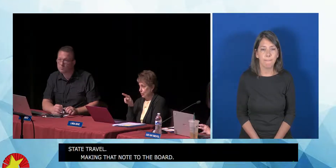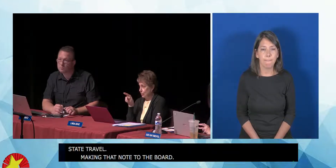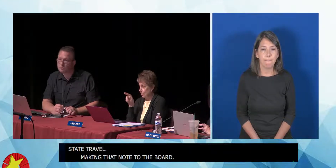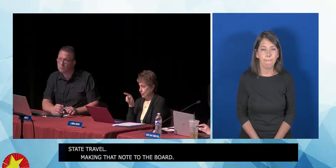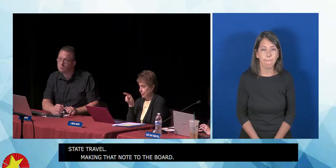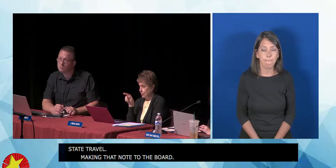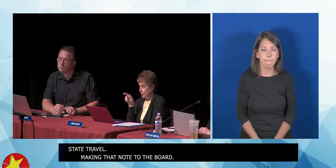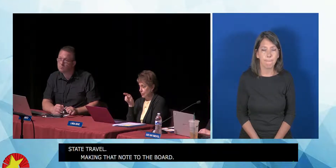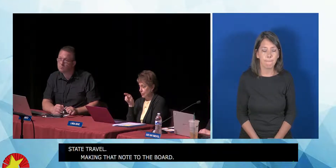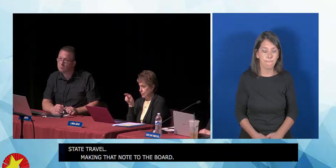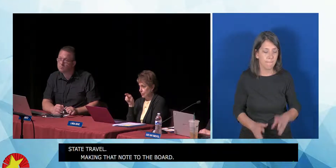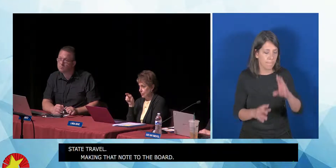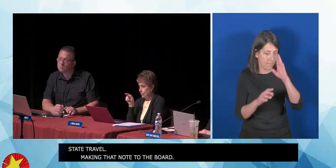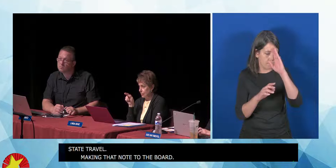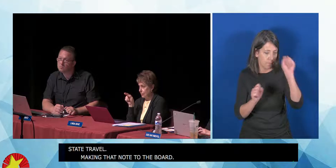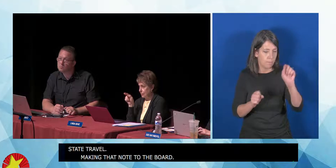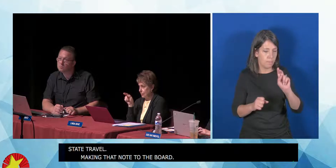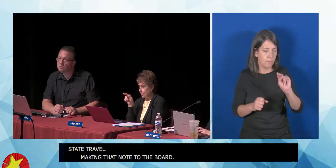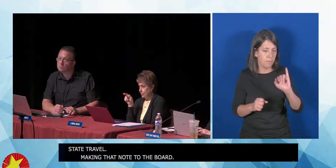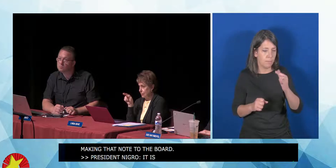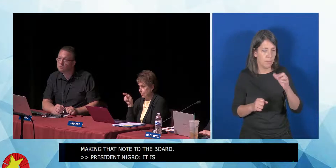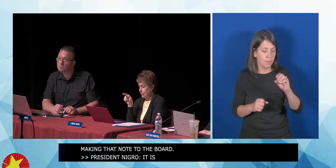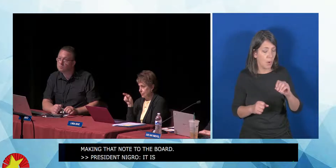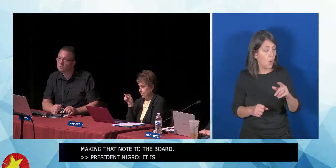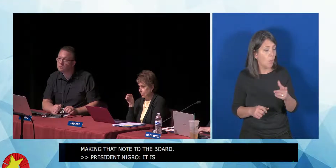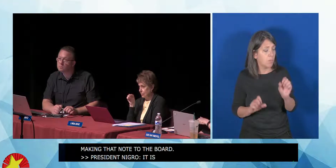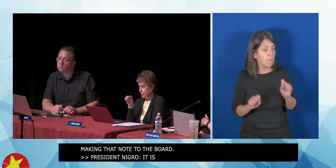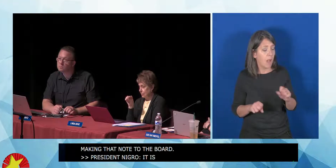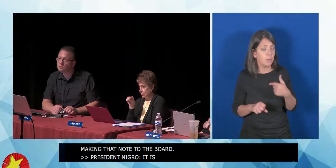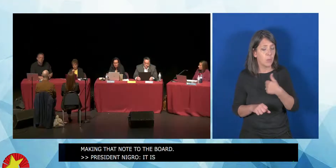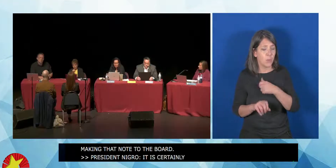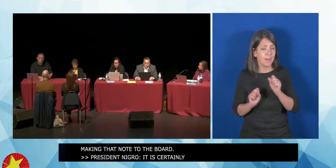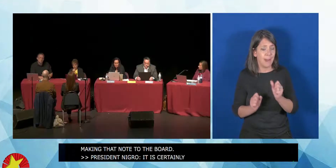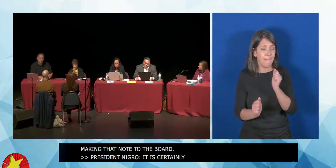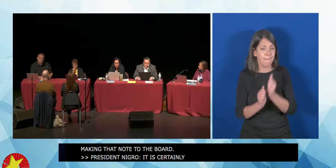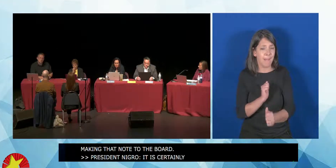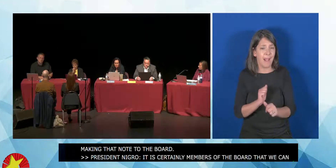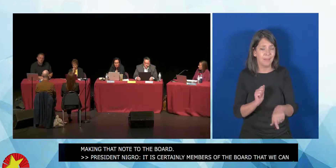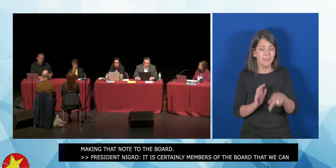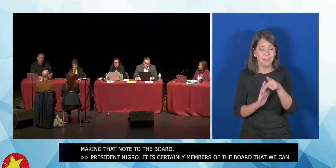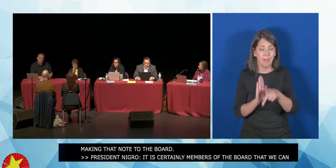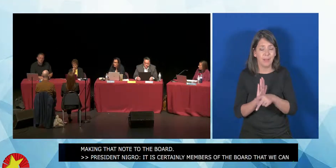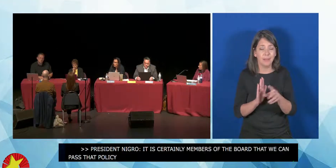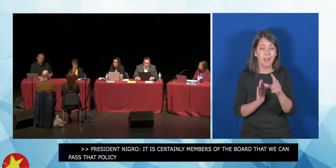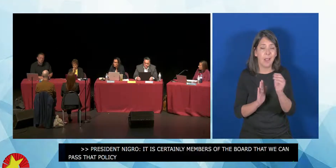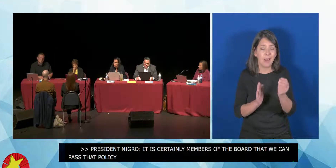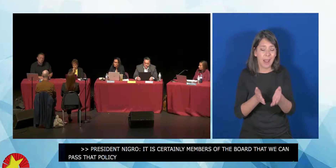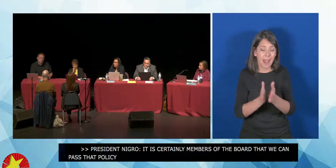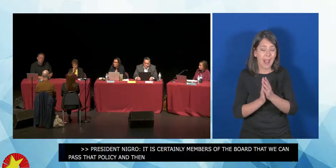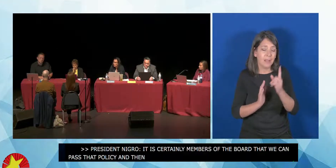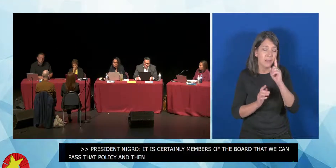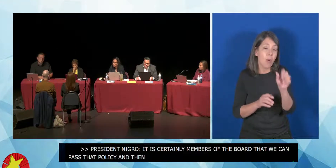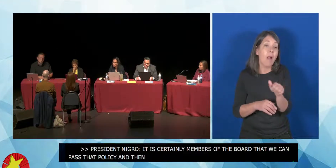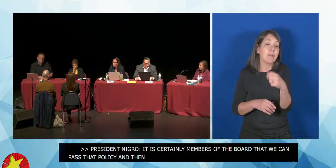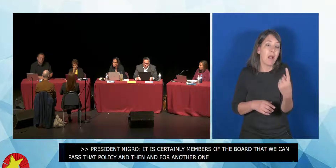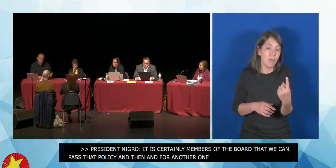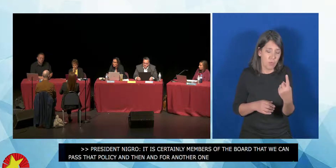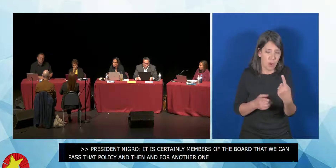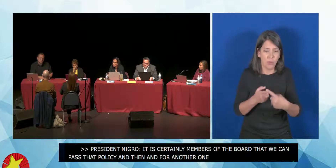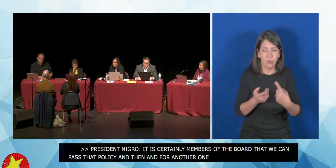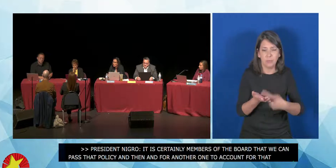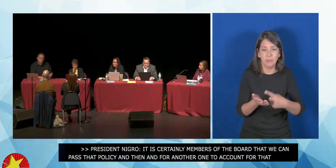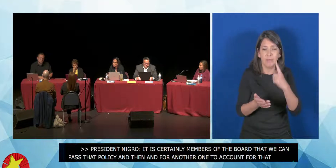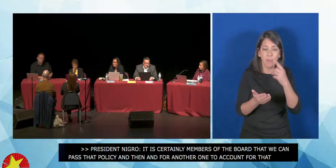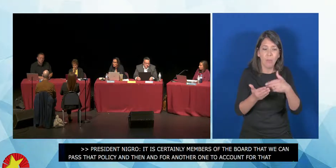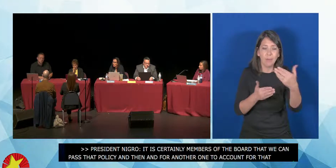It's certainly possible that we can pass this policy and then ask for another one to account for that to come back next time.